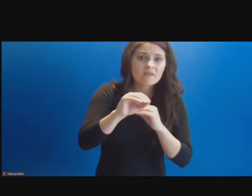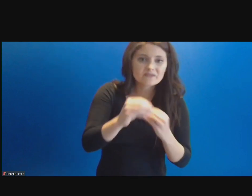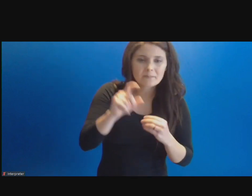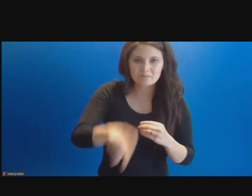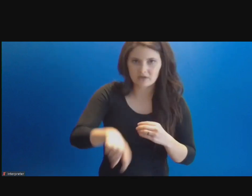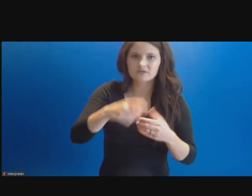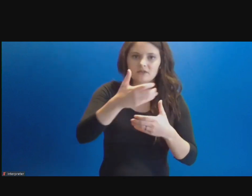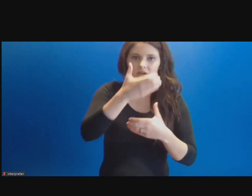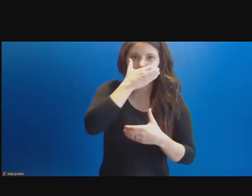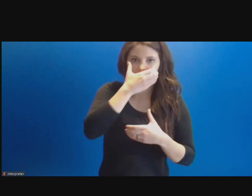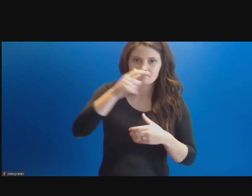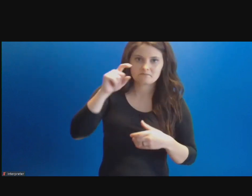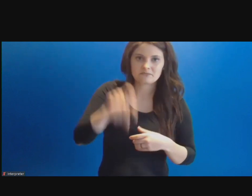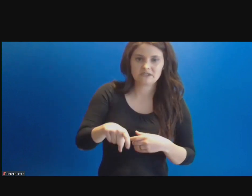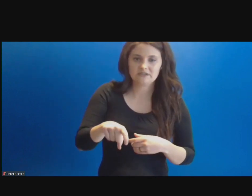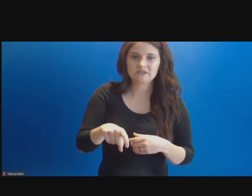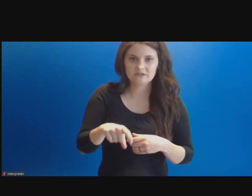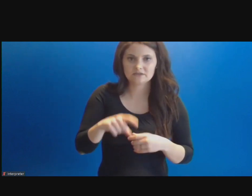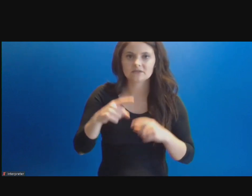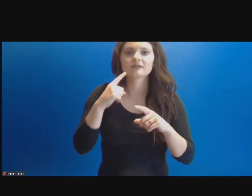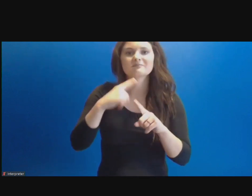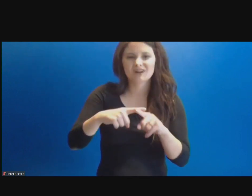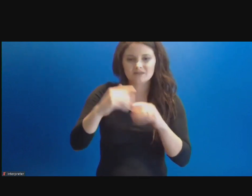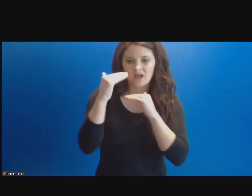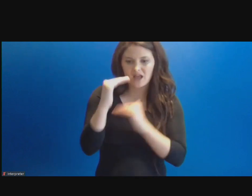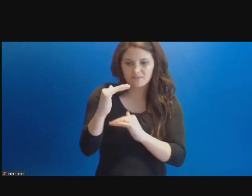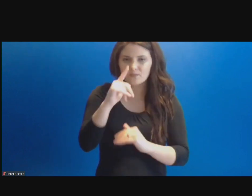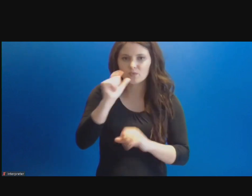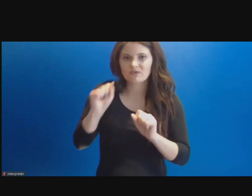also restrictions on what individuals they can work with.